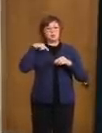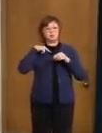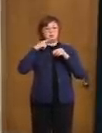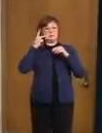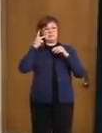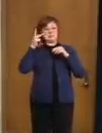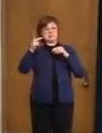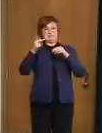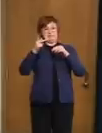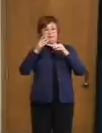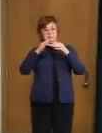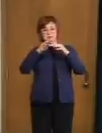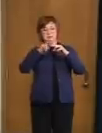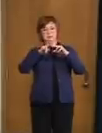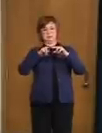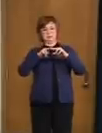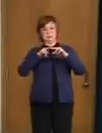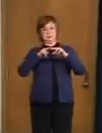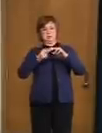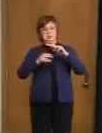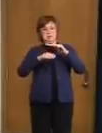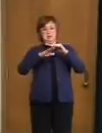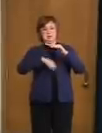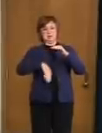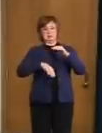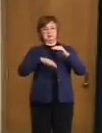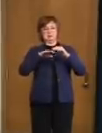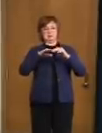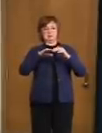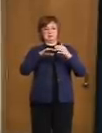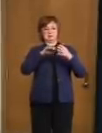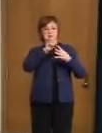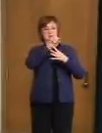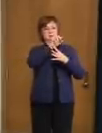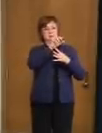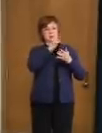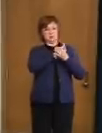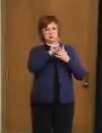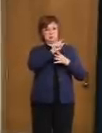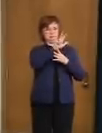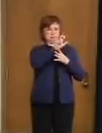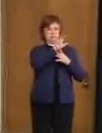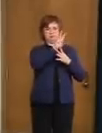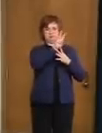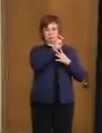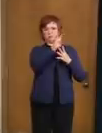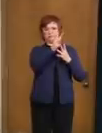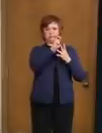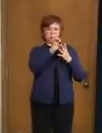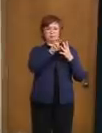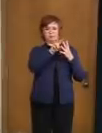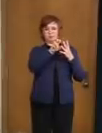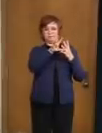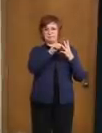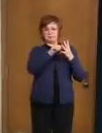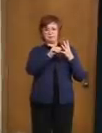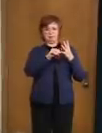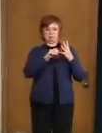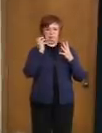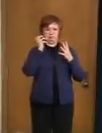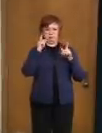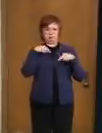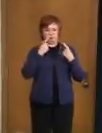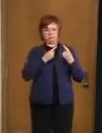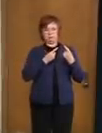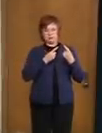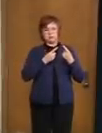below 200 is important for the medium to long term. Then you can start looking at relaxing numbers. And